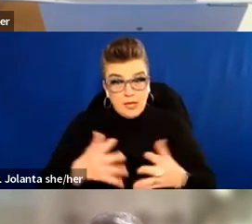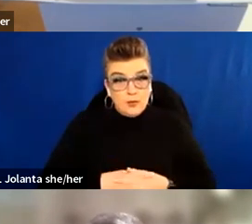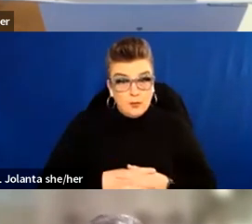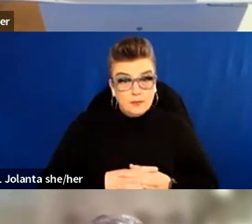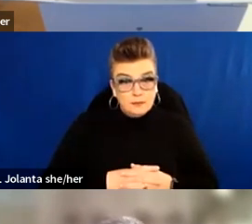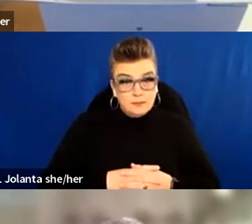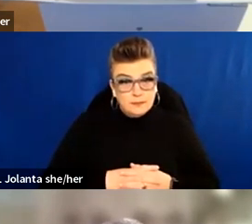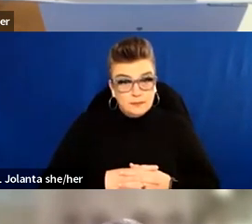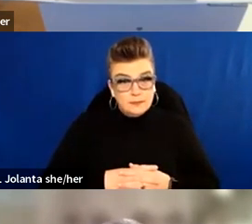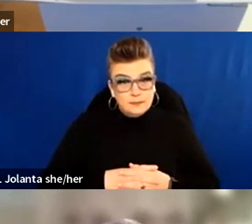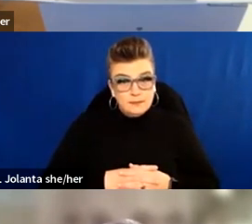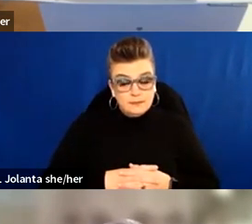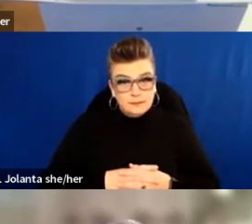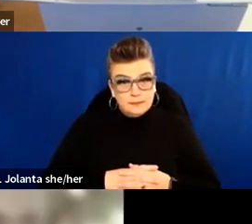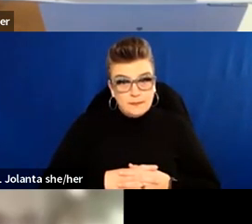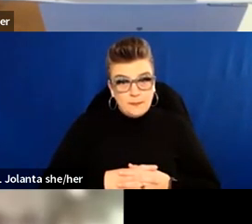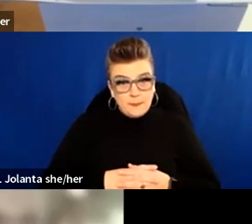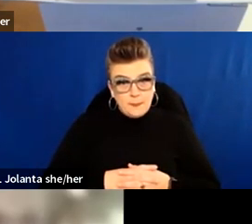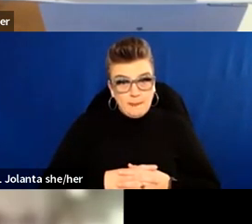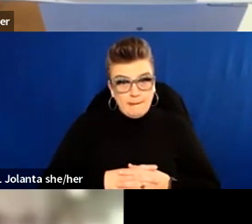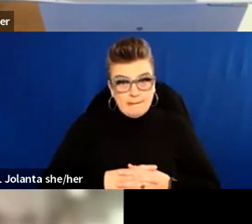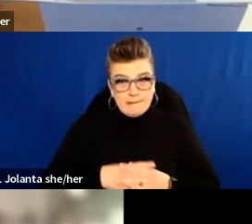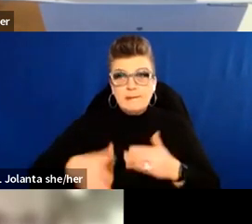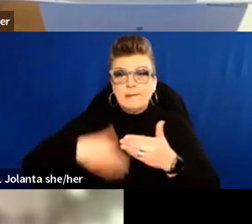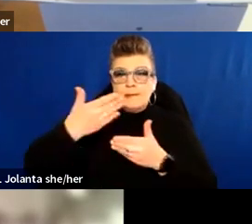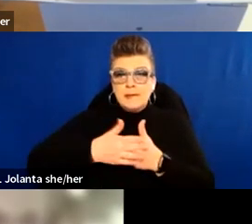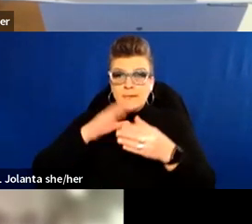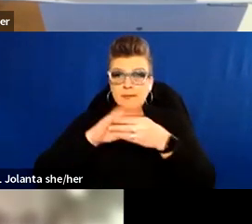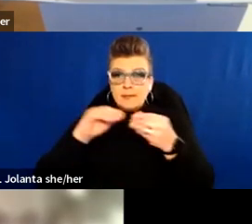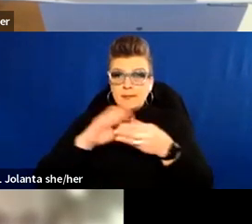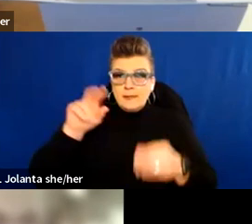thank you our next speaker is nick mary